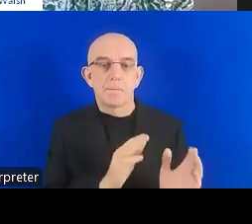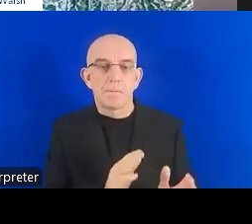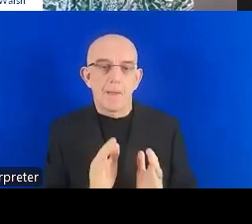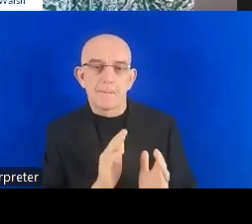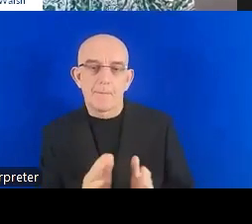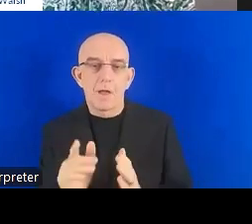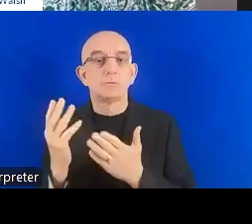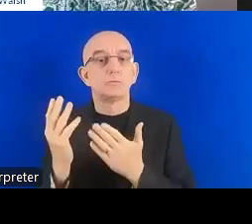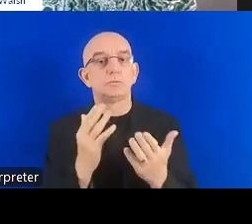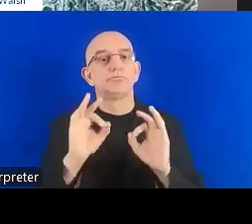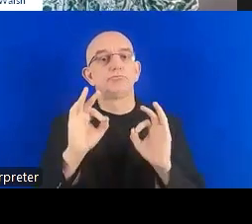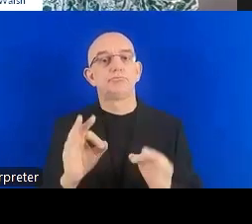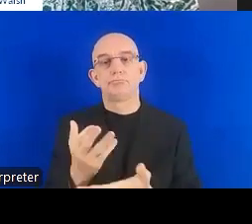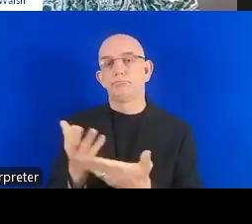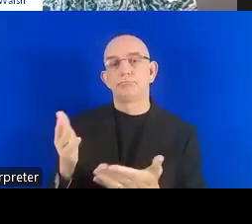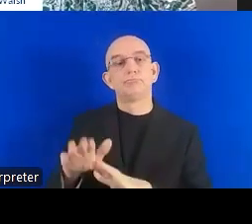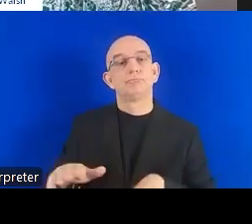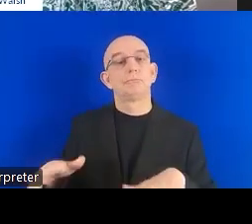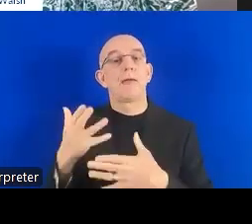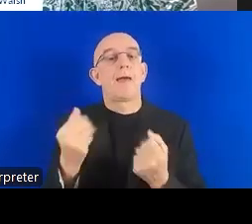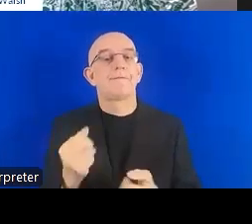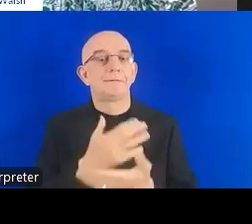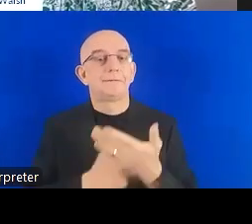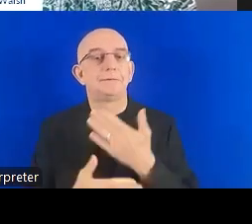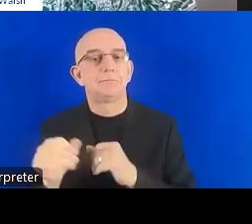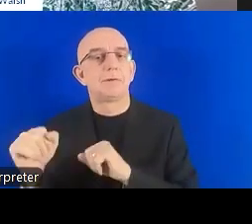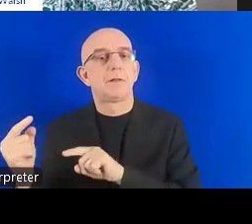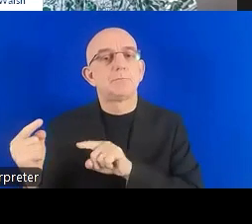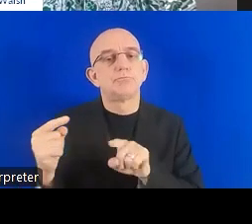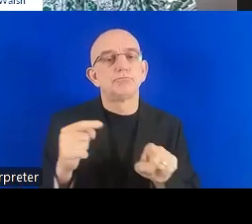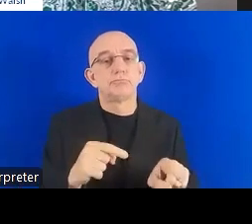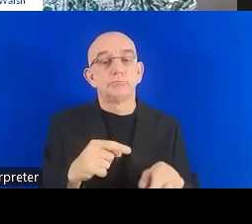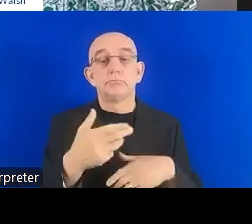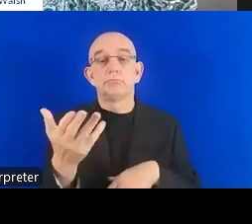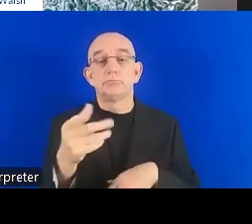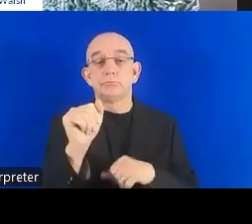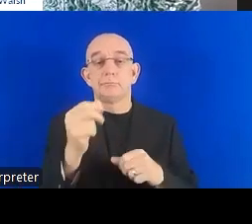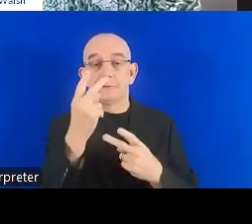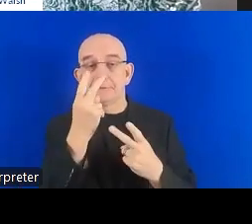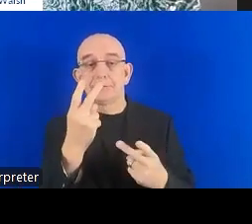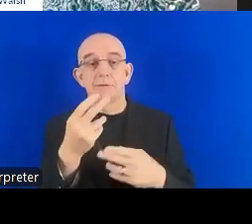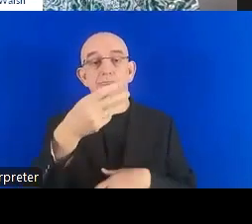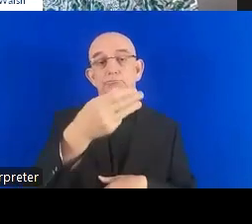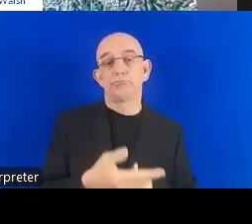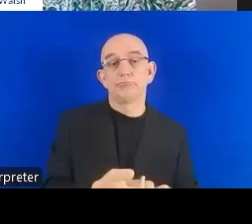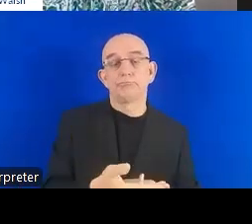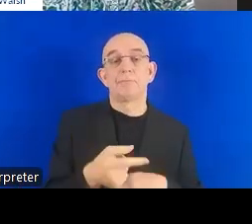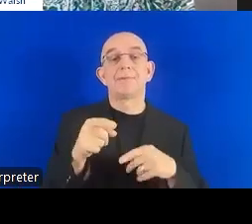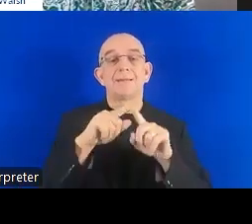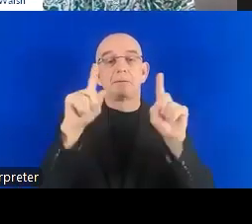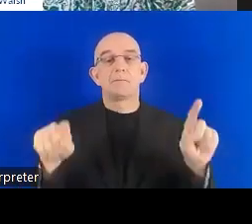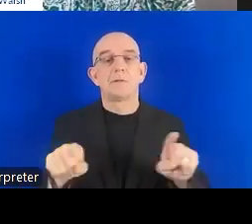guest speaker, Anna. We've decided to explore the topic of preparing schools to welcome children